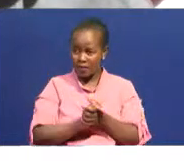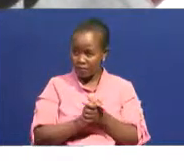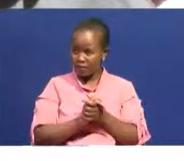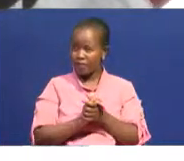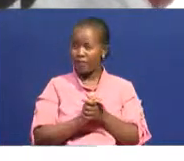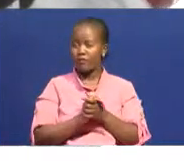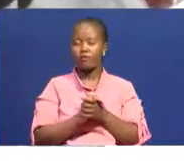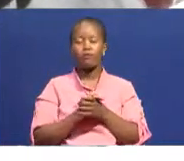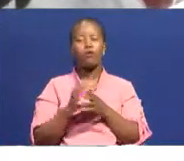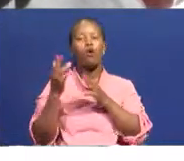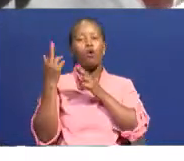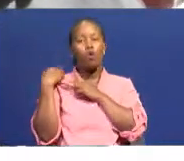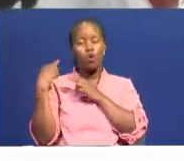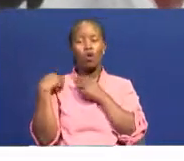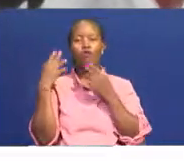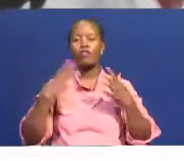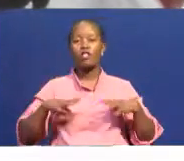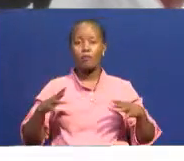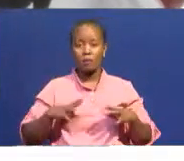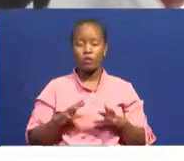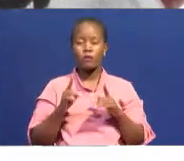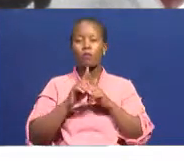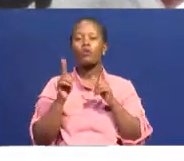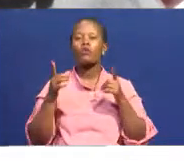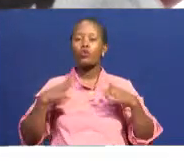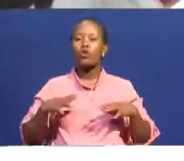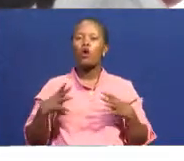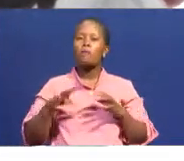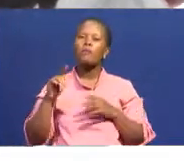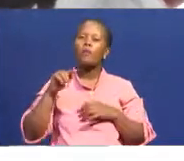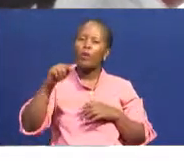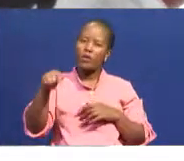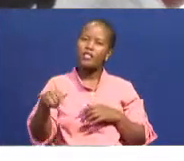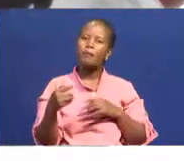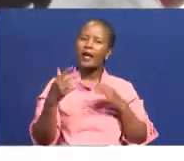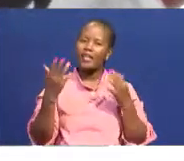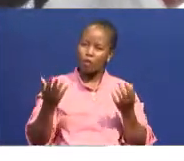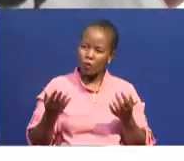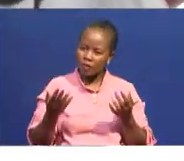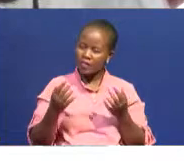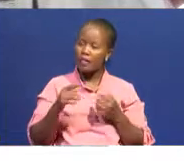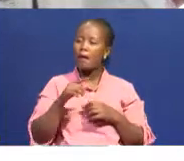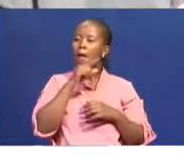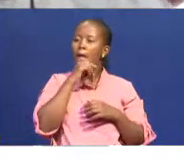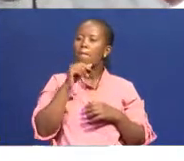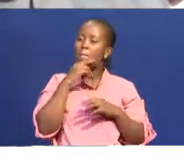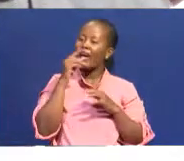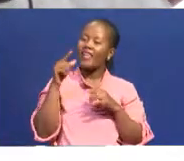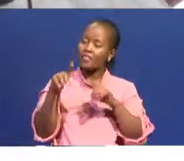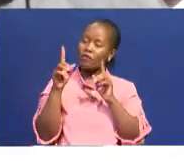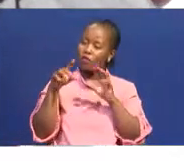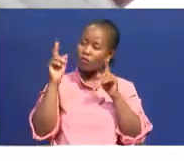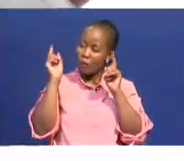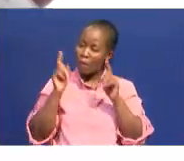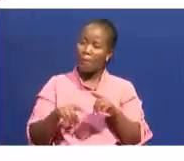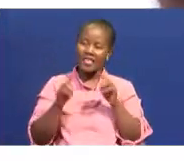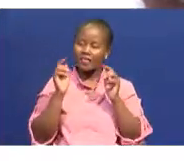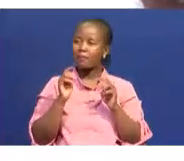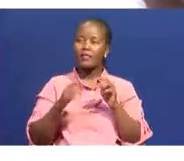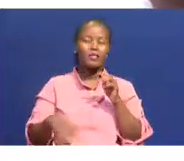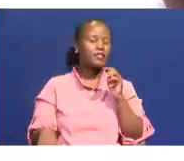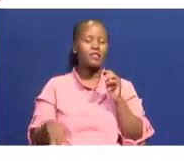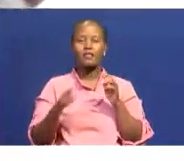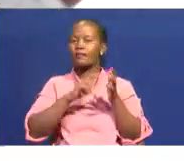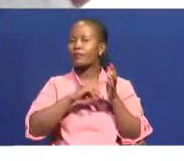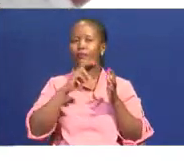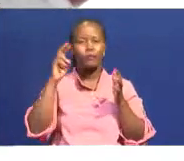the rule for the people. And the people are demanding that Mr. Washira should be outside the office as we are speaking